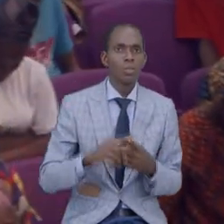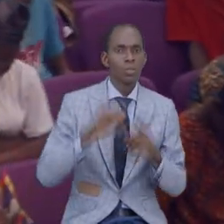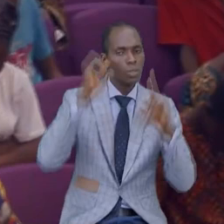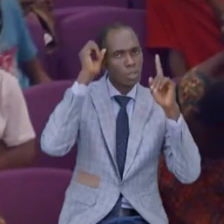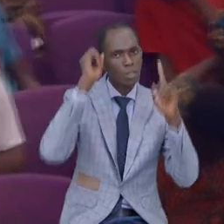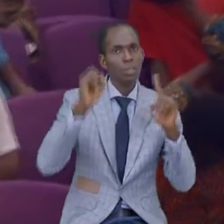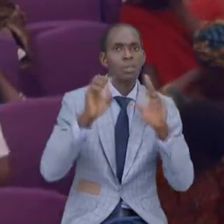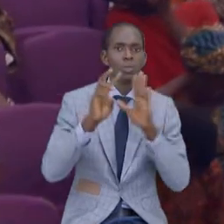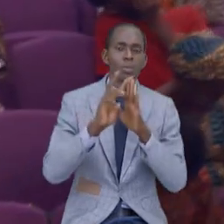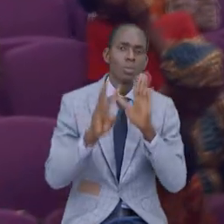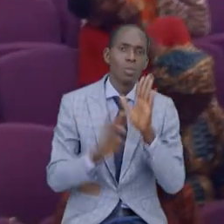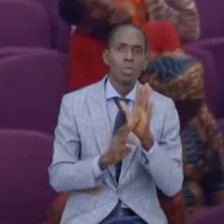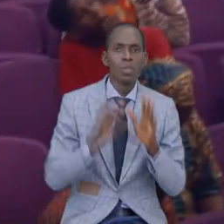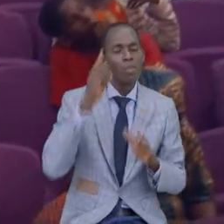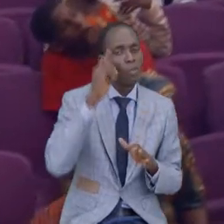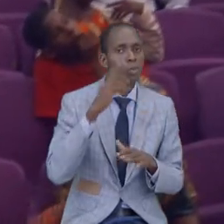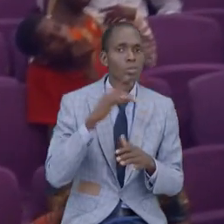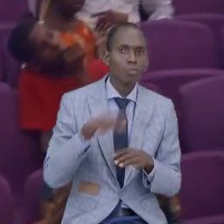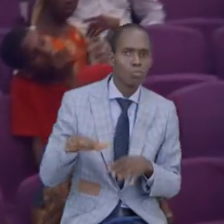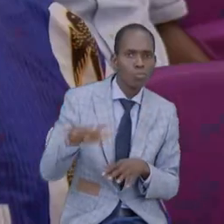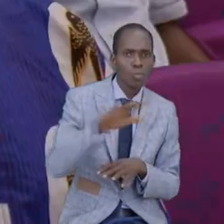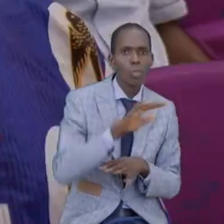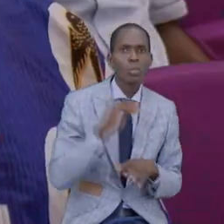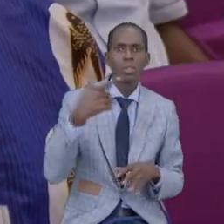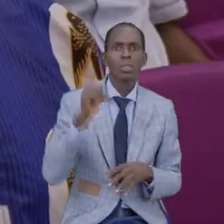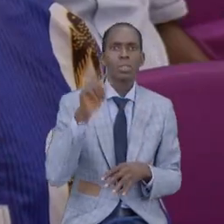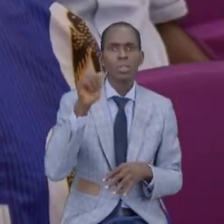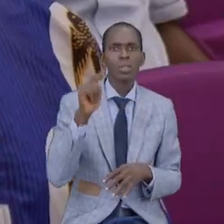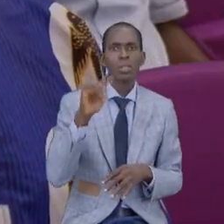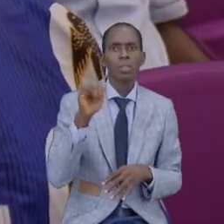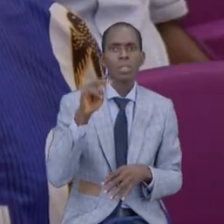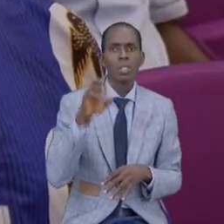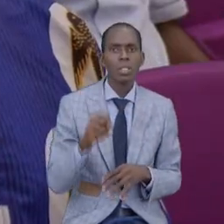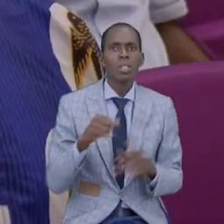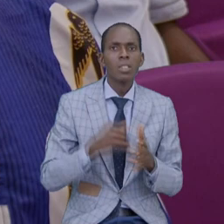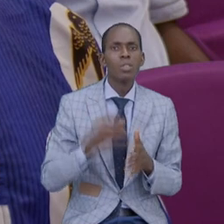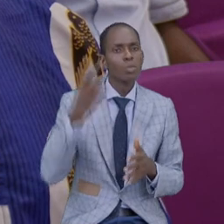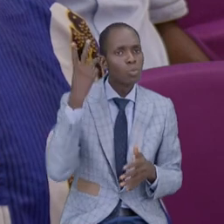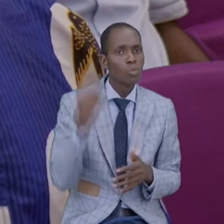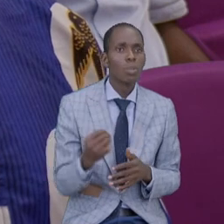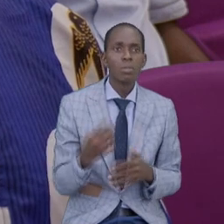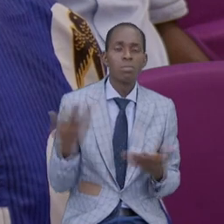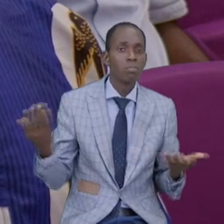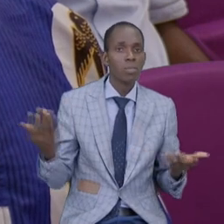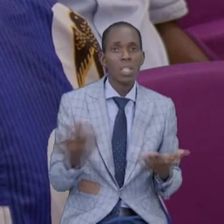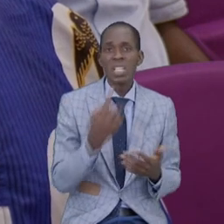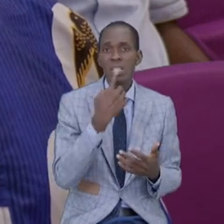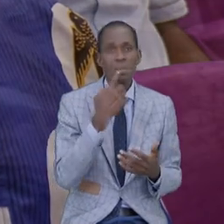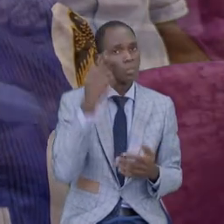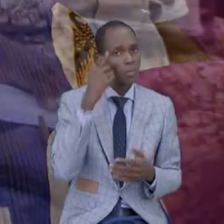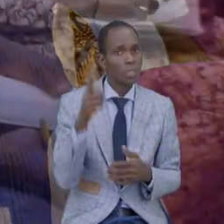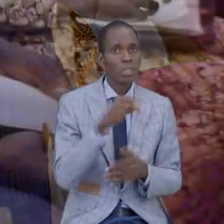will. For those Galatians, it was unfortunate for them that all the great things